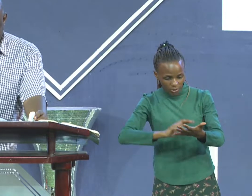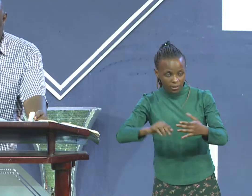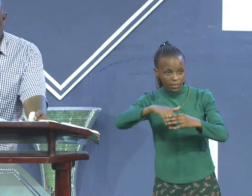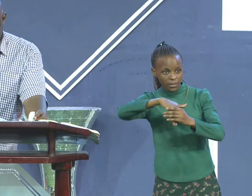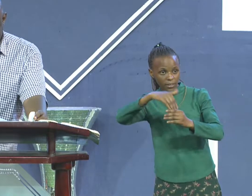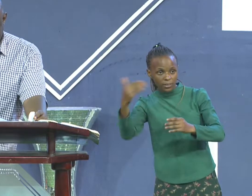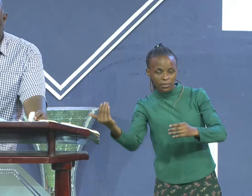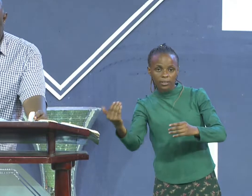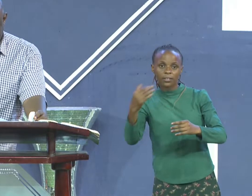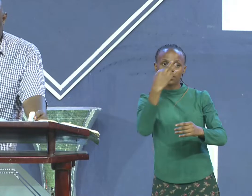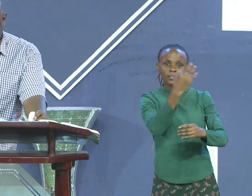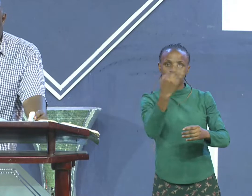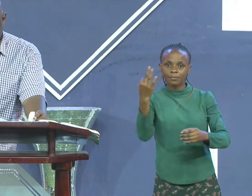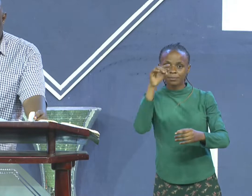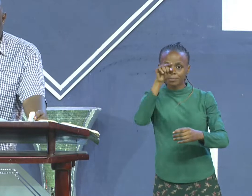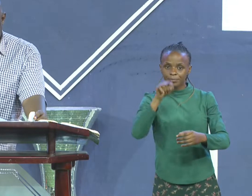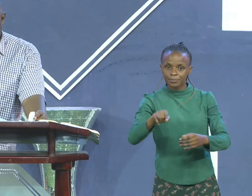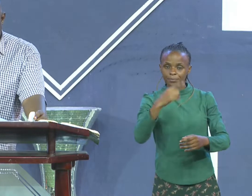33:1-2,